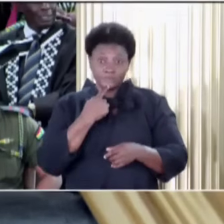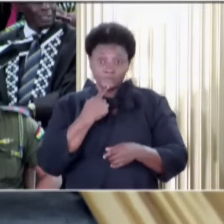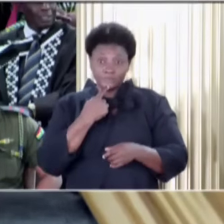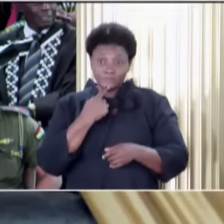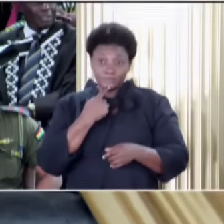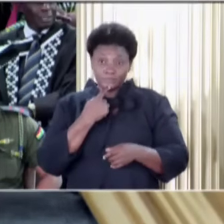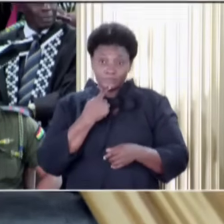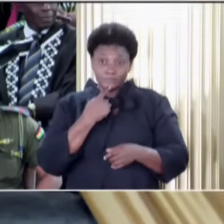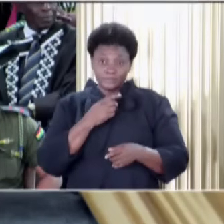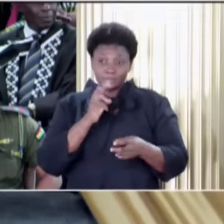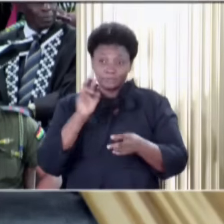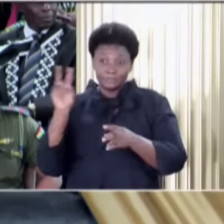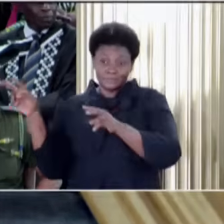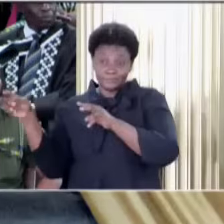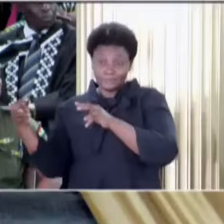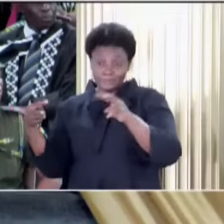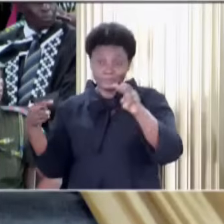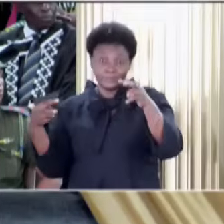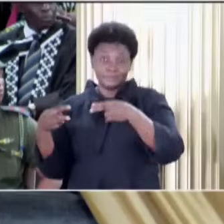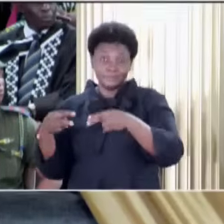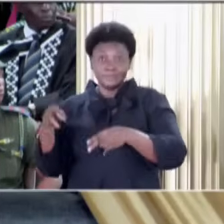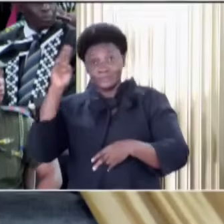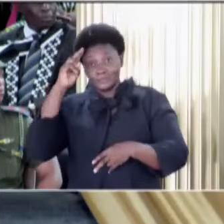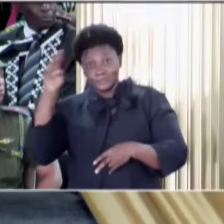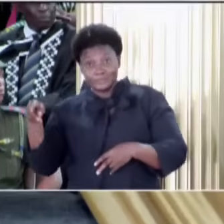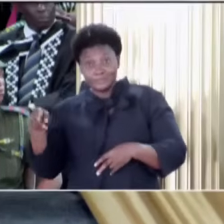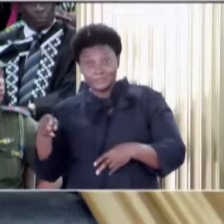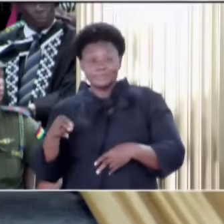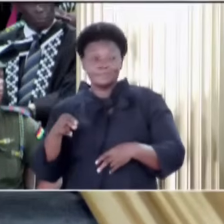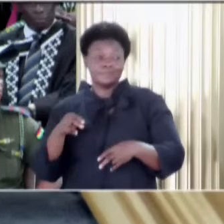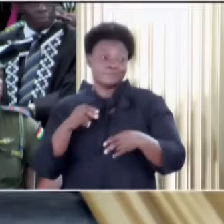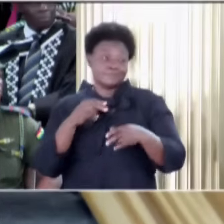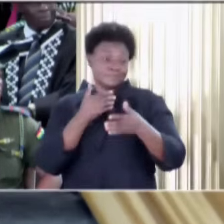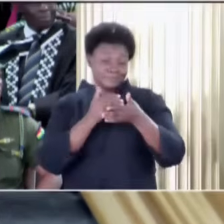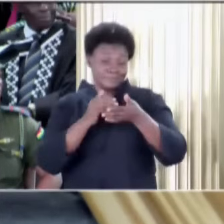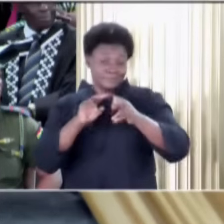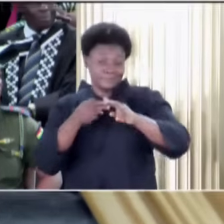your neighbor and say, "Hi, neighbor.